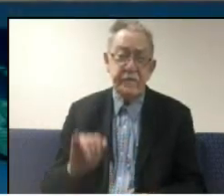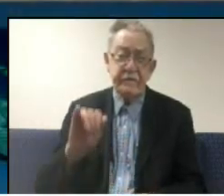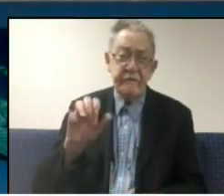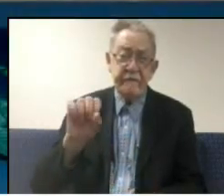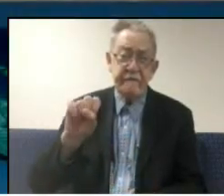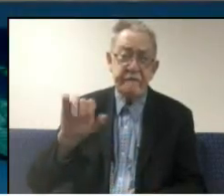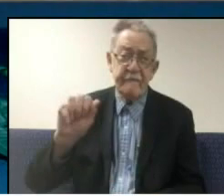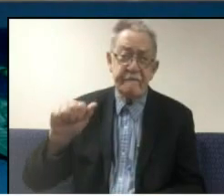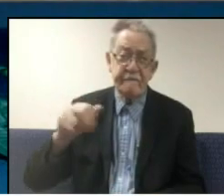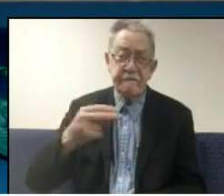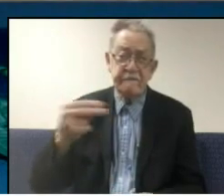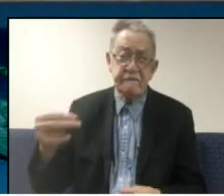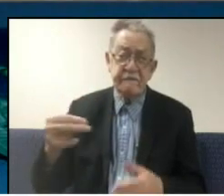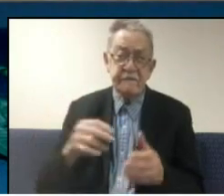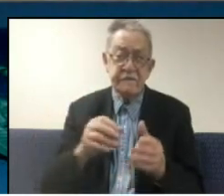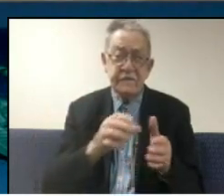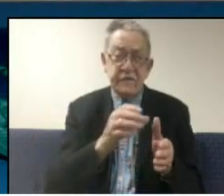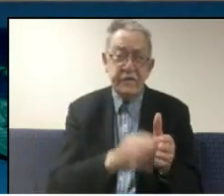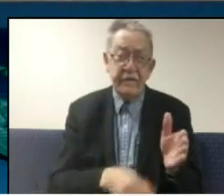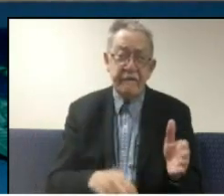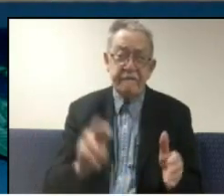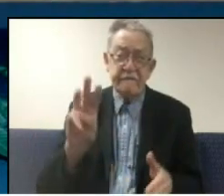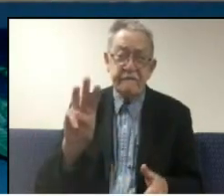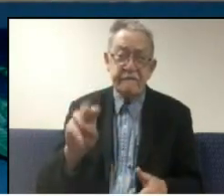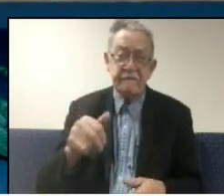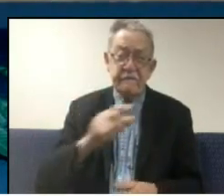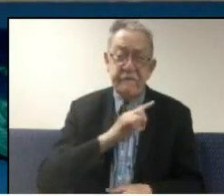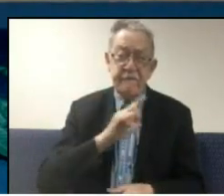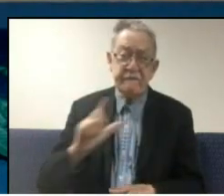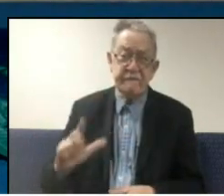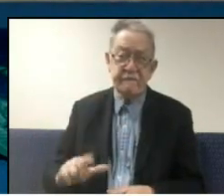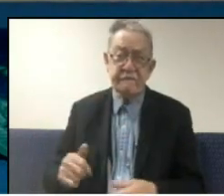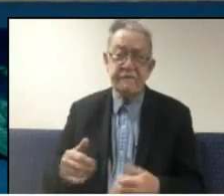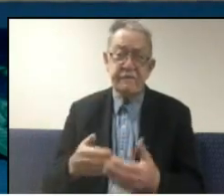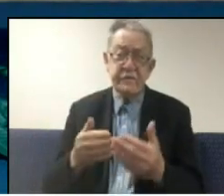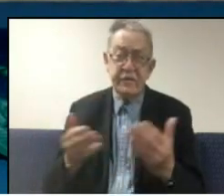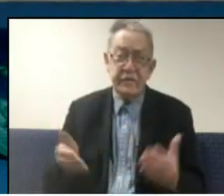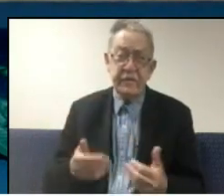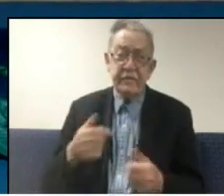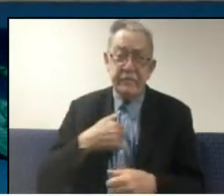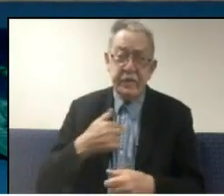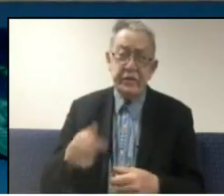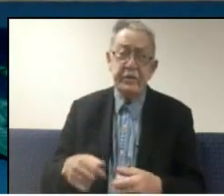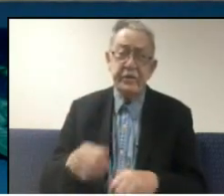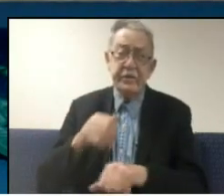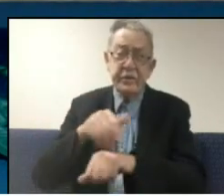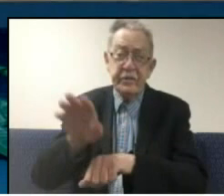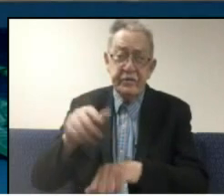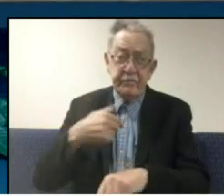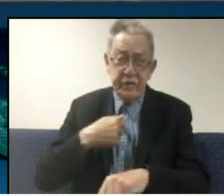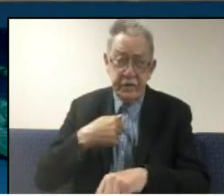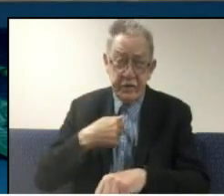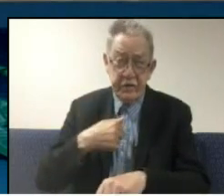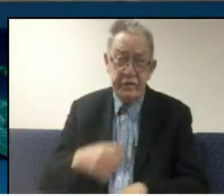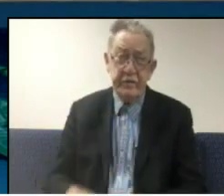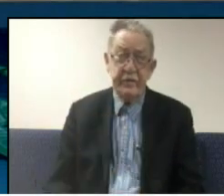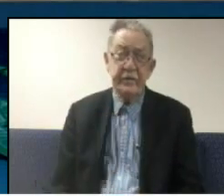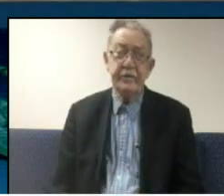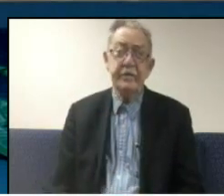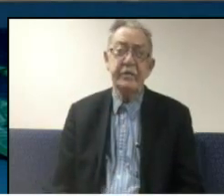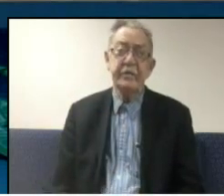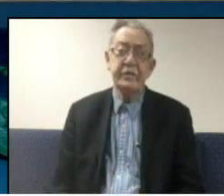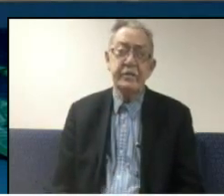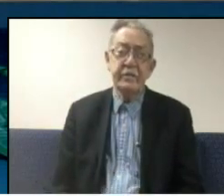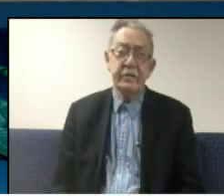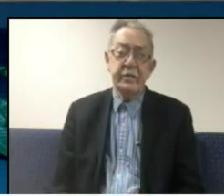6 and say, Lord, here am I, send me. I know there's a need here. I don't know